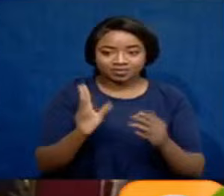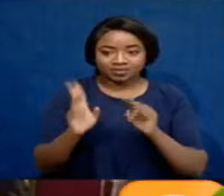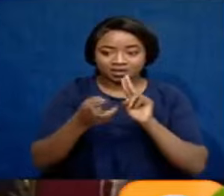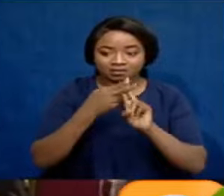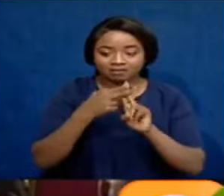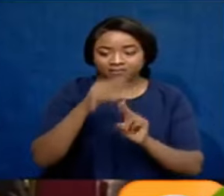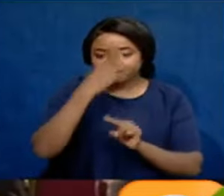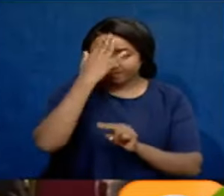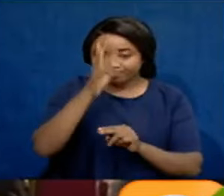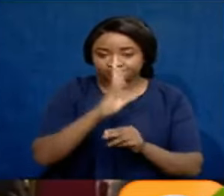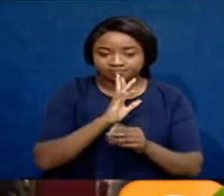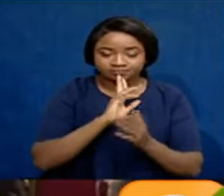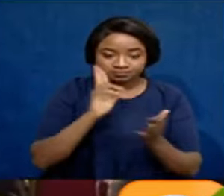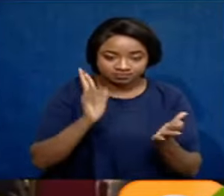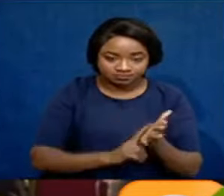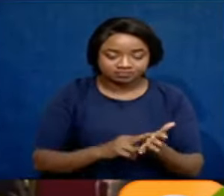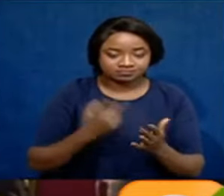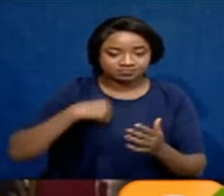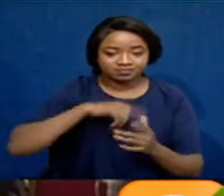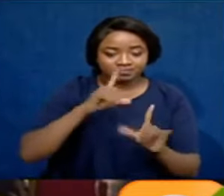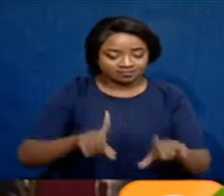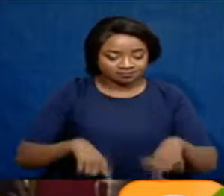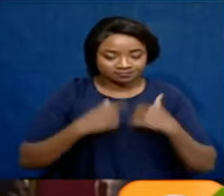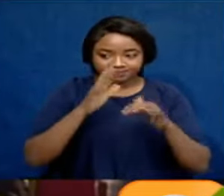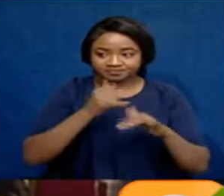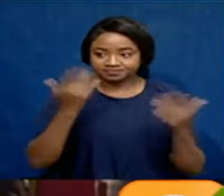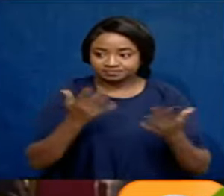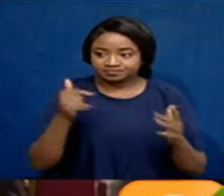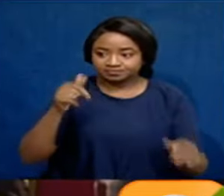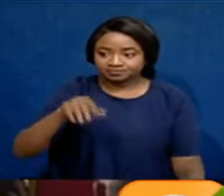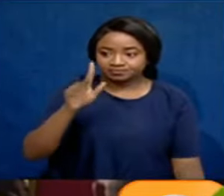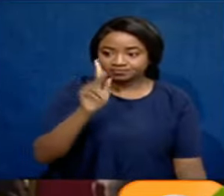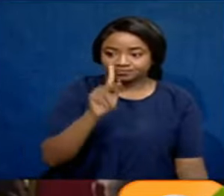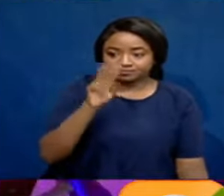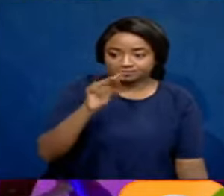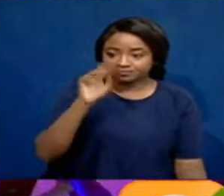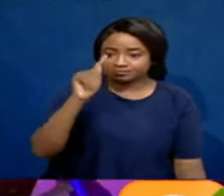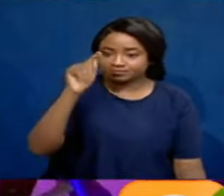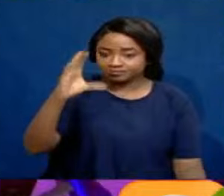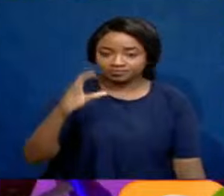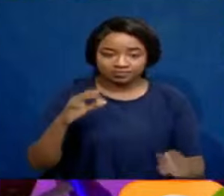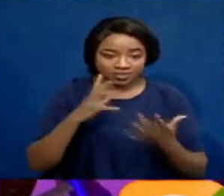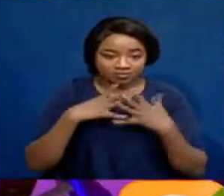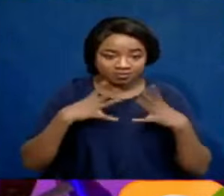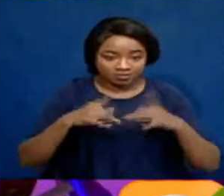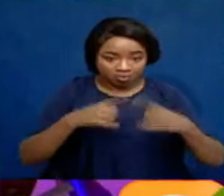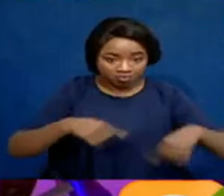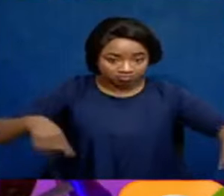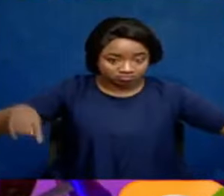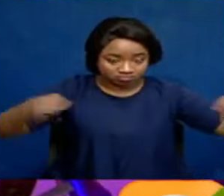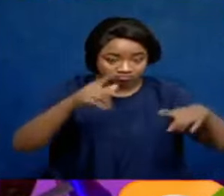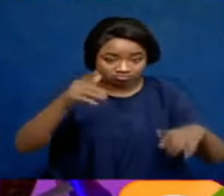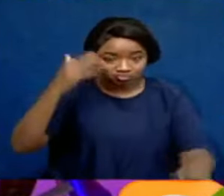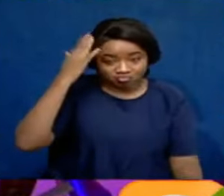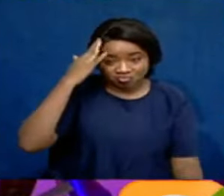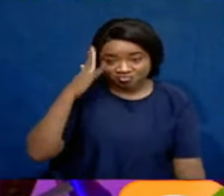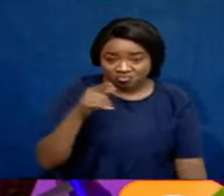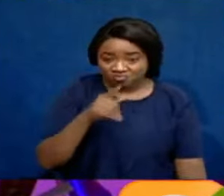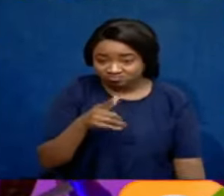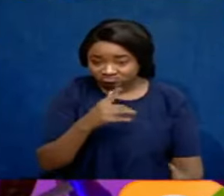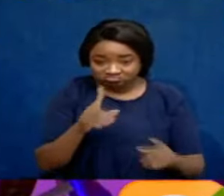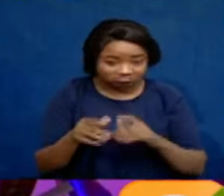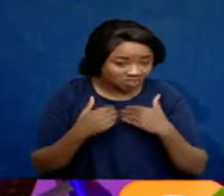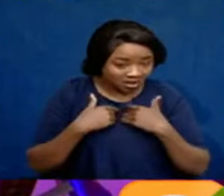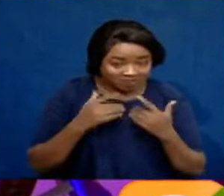from the Kenya Medical Training College, KMTC. So the people in the room know what they're talking about. So do send your questions,